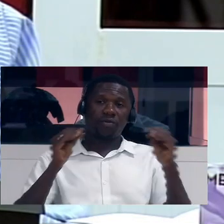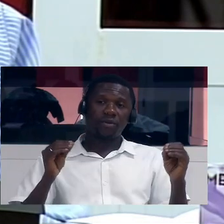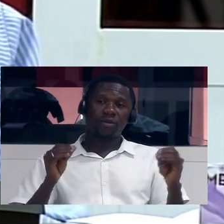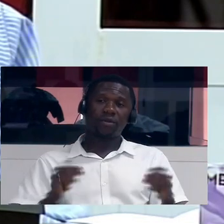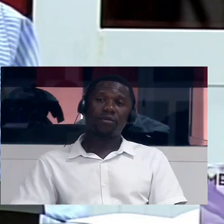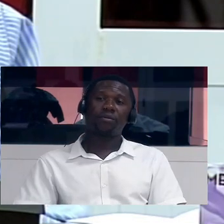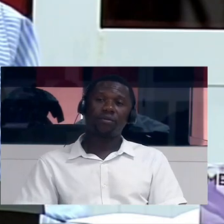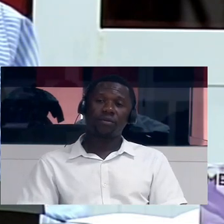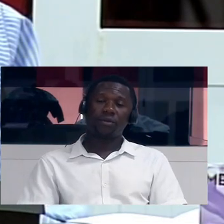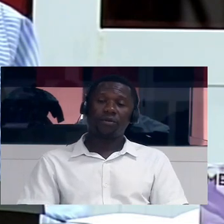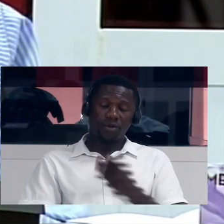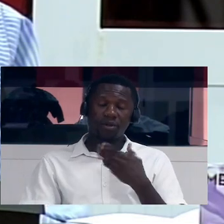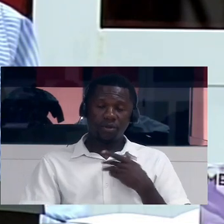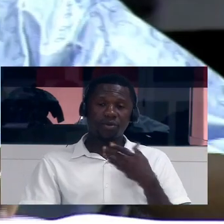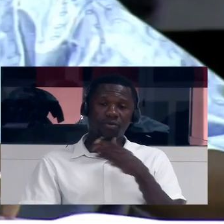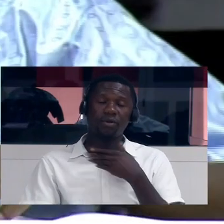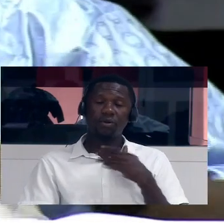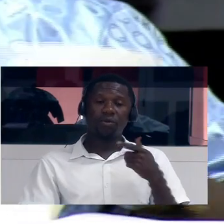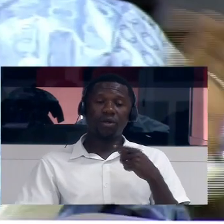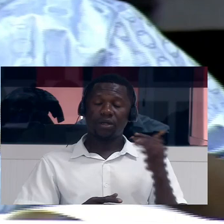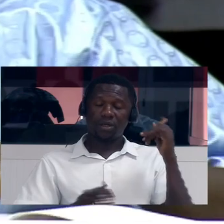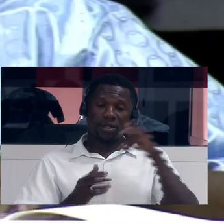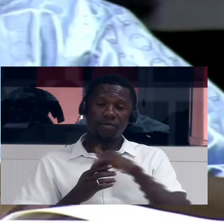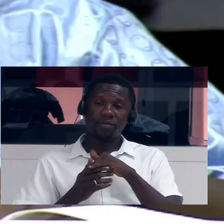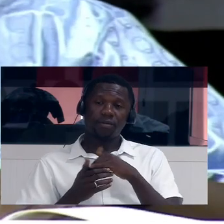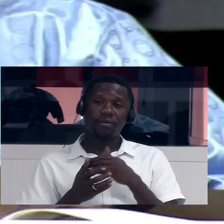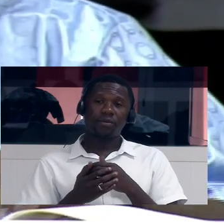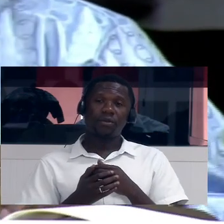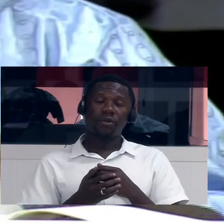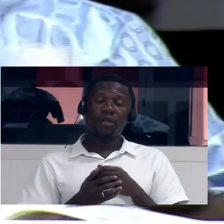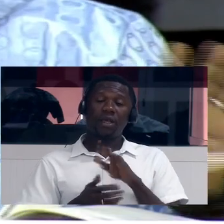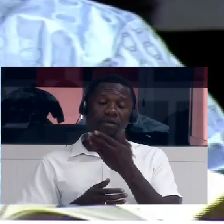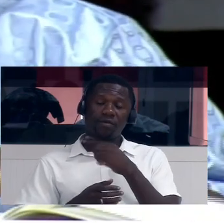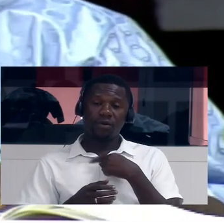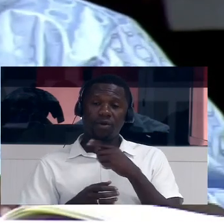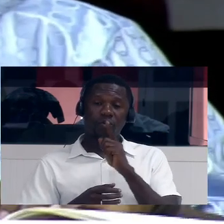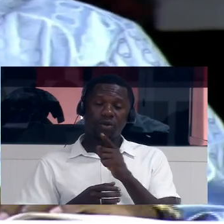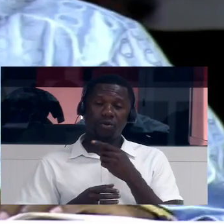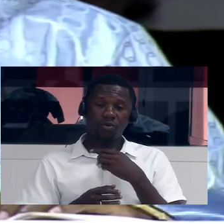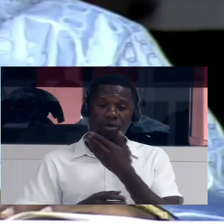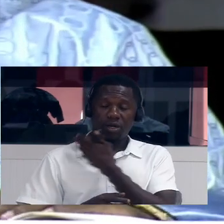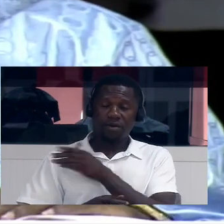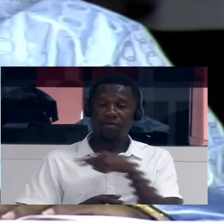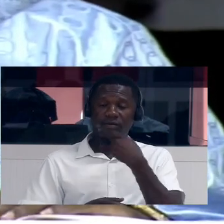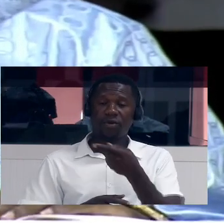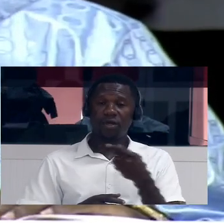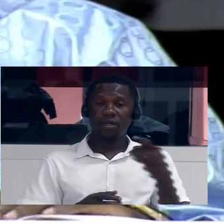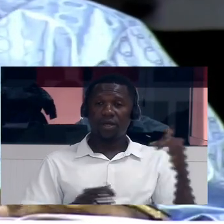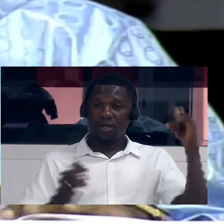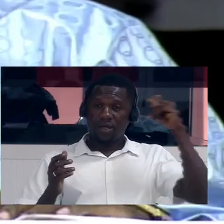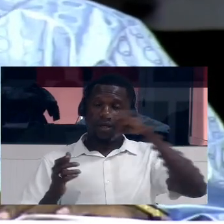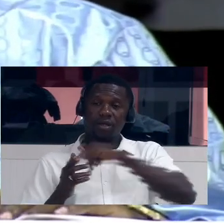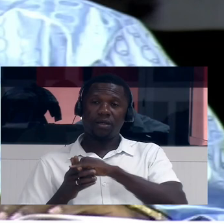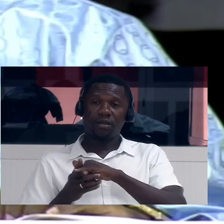one. Okay. All right. Even on the one that you left for the airport, the students indicated that they